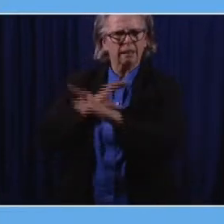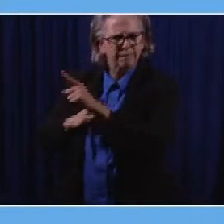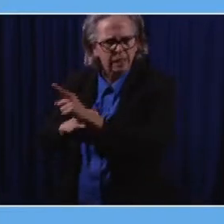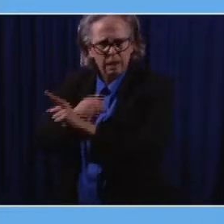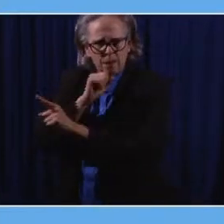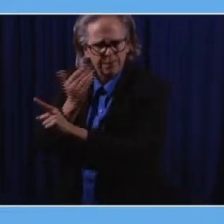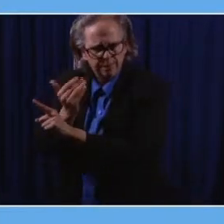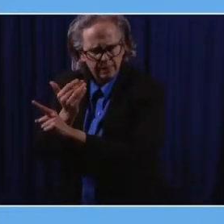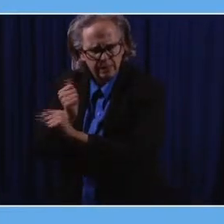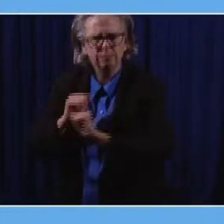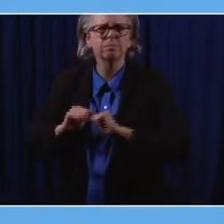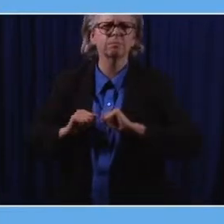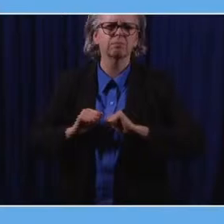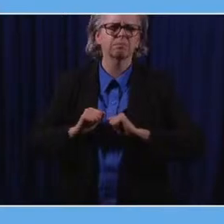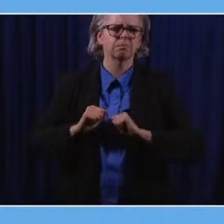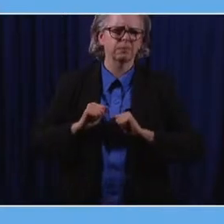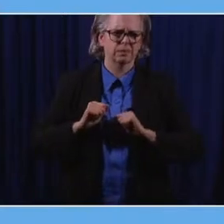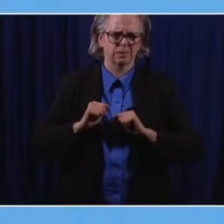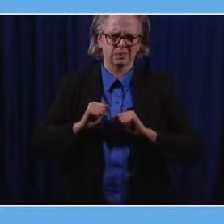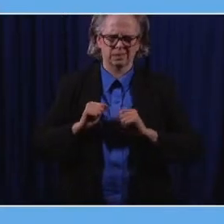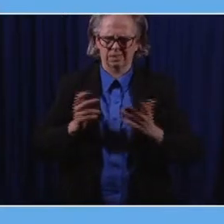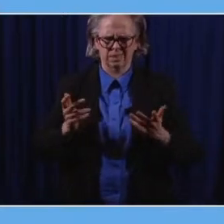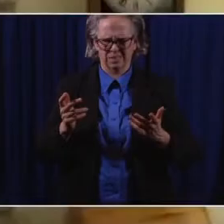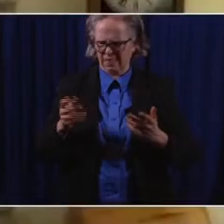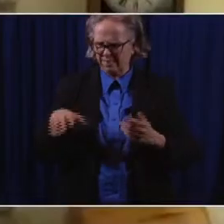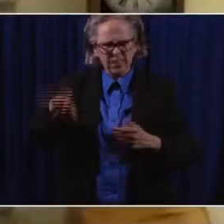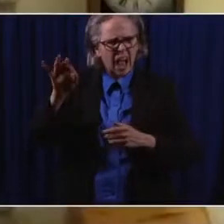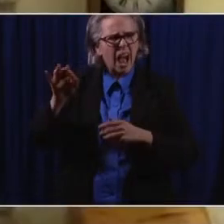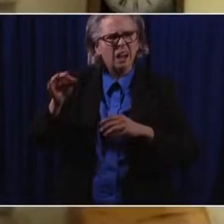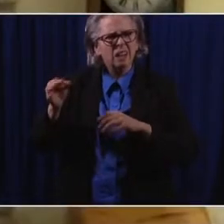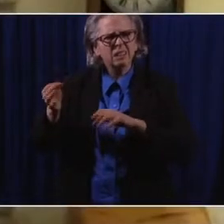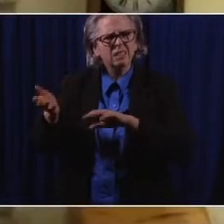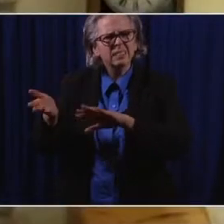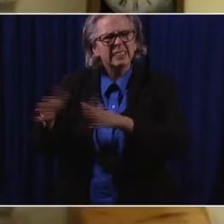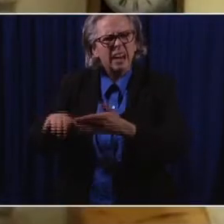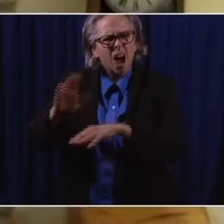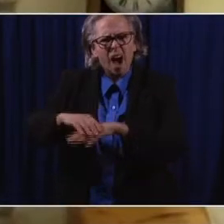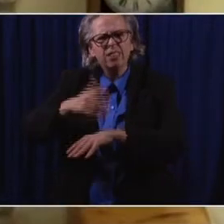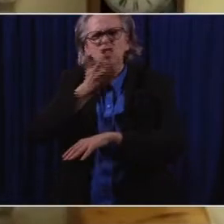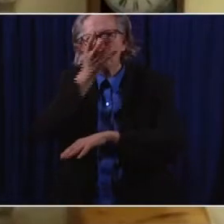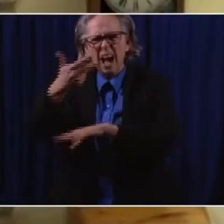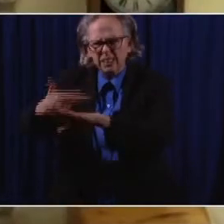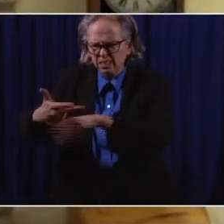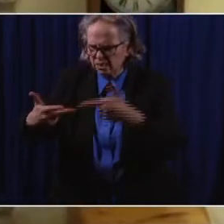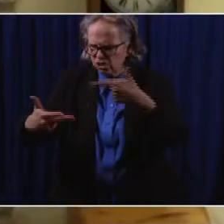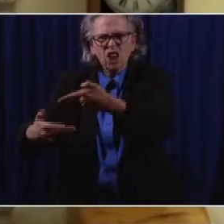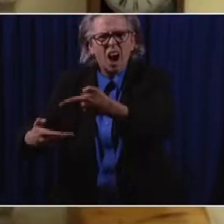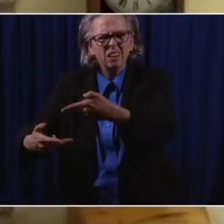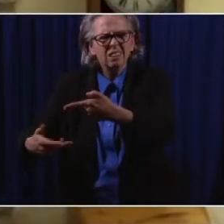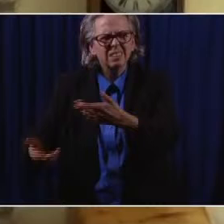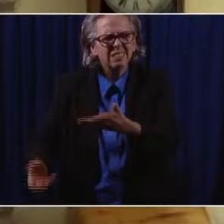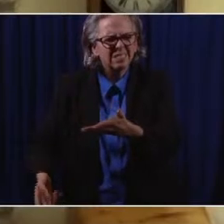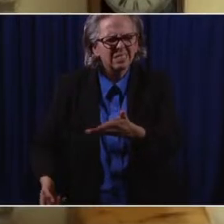found dead in field after being shot. It is an absolute tragedy.